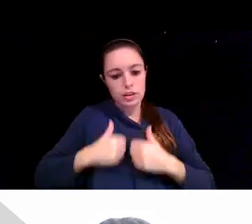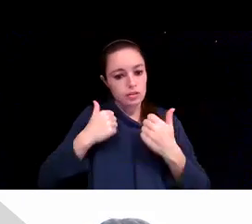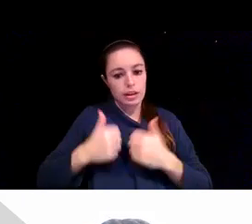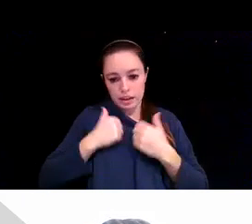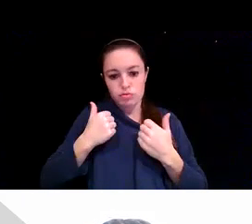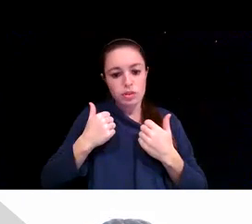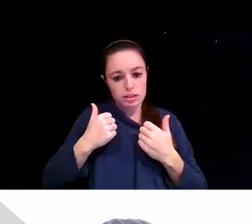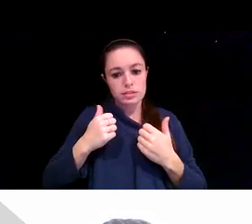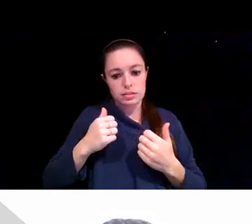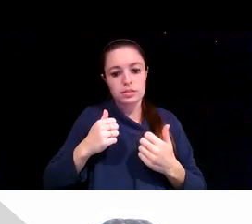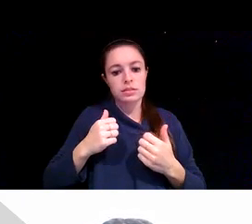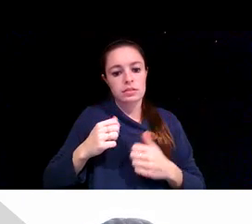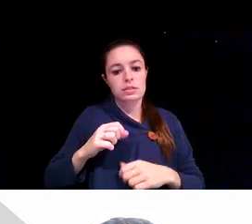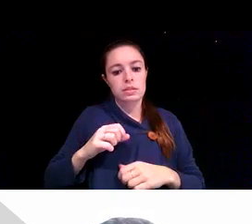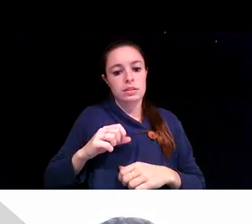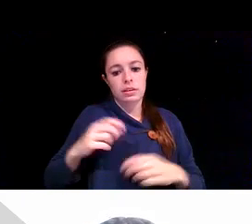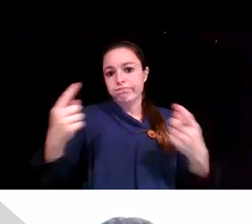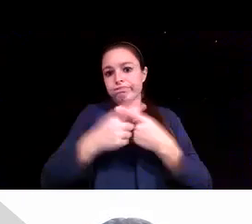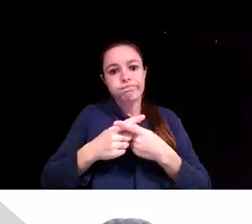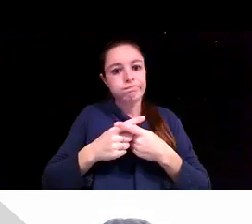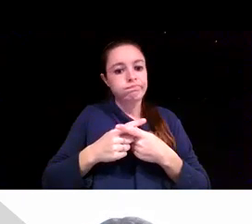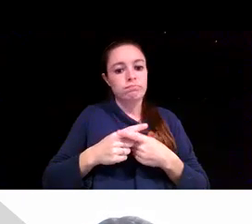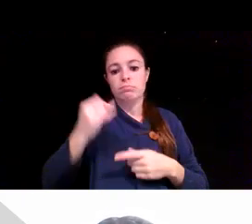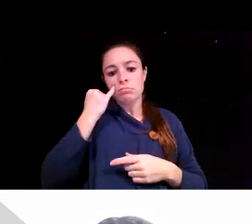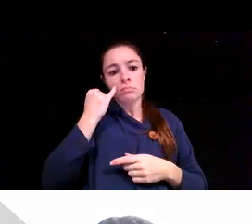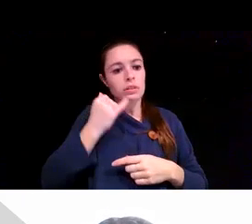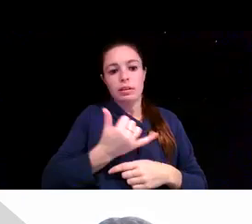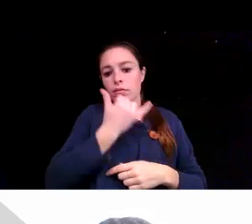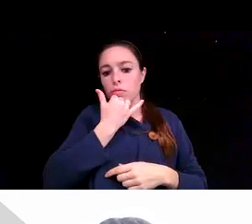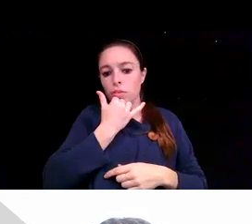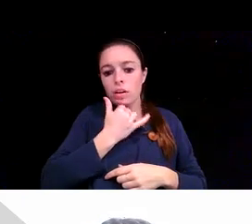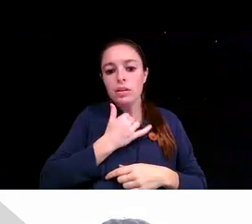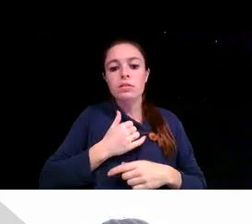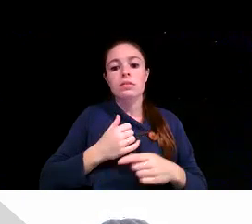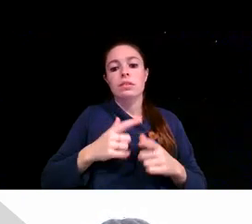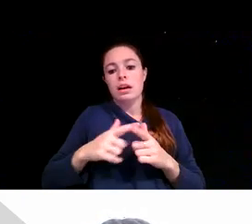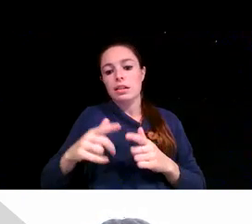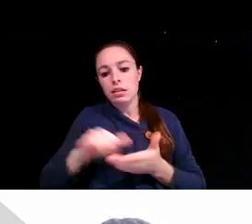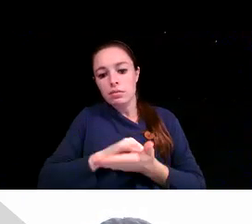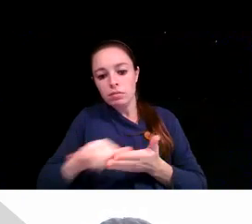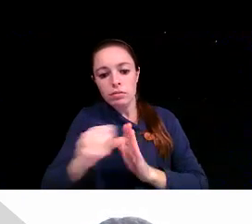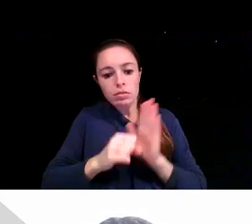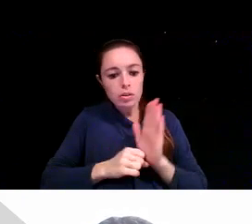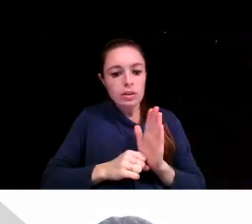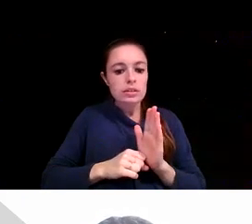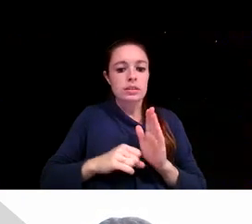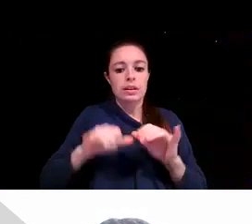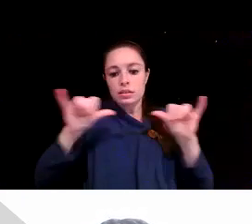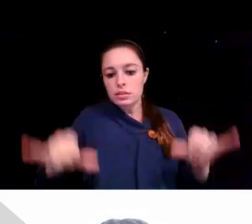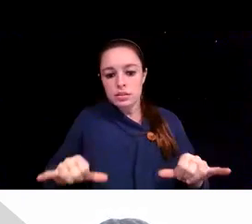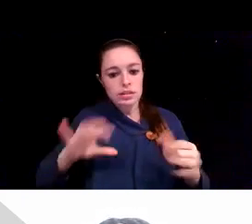address. If that information filters into the New York State of Health system, probably through the postal